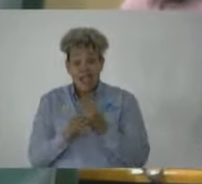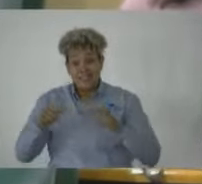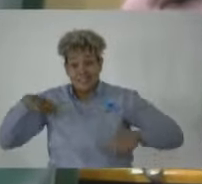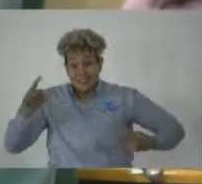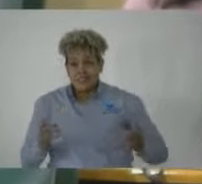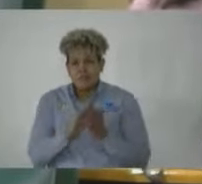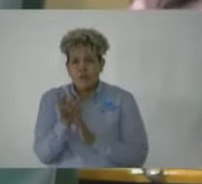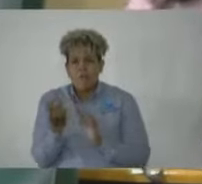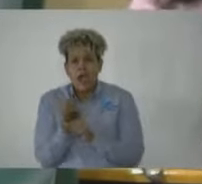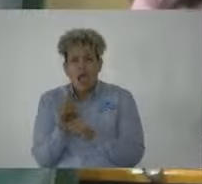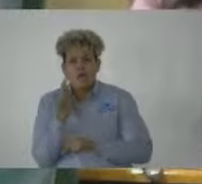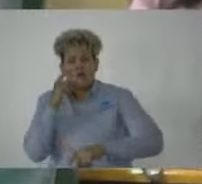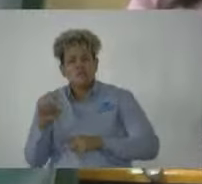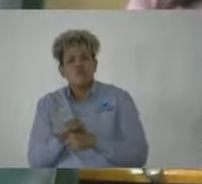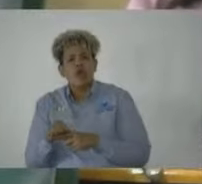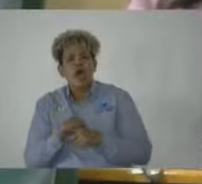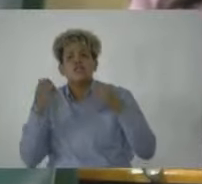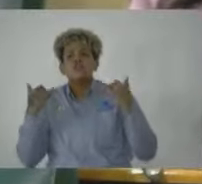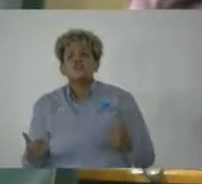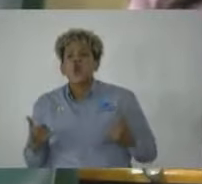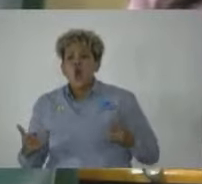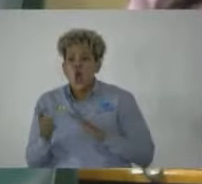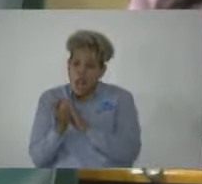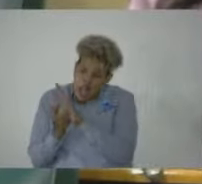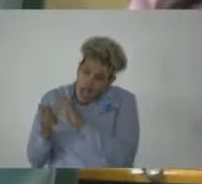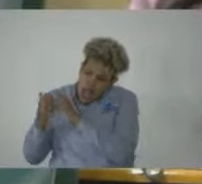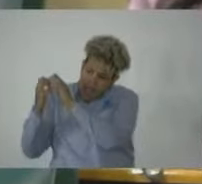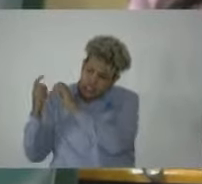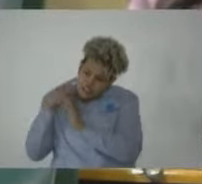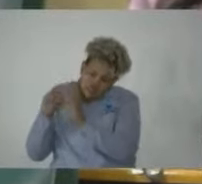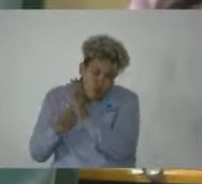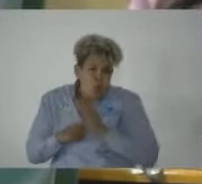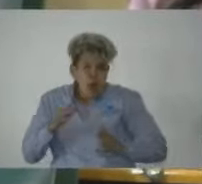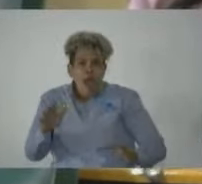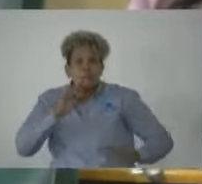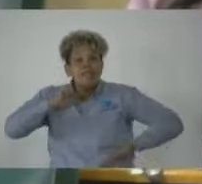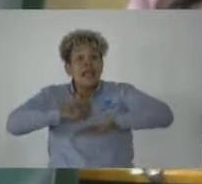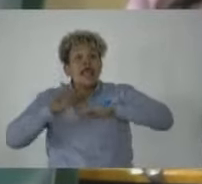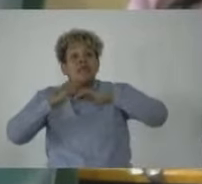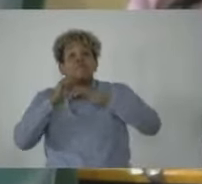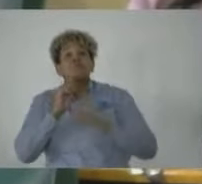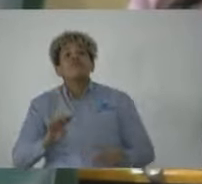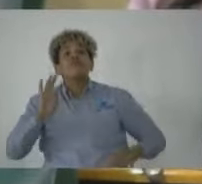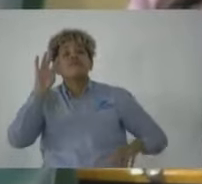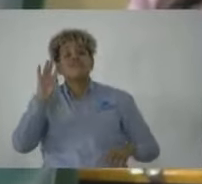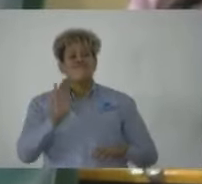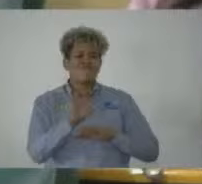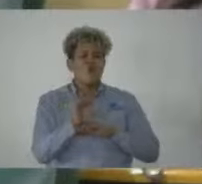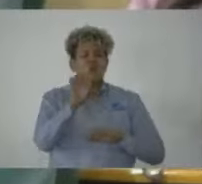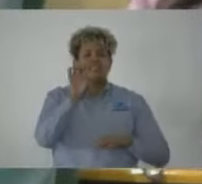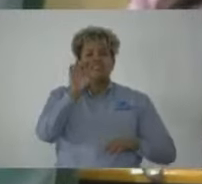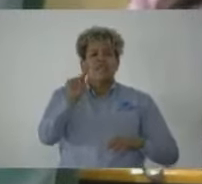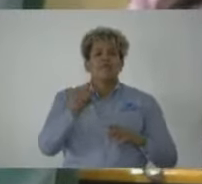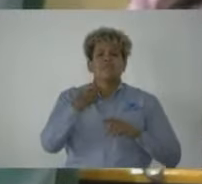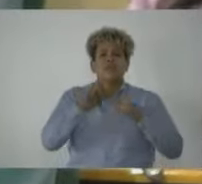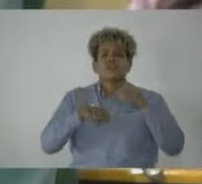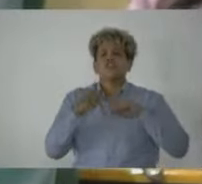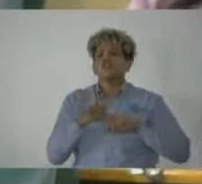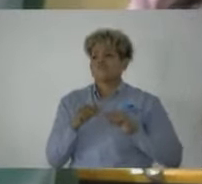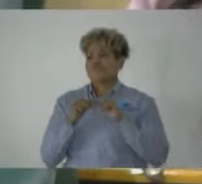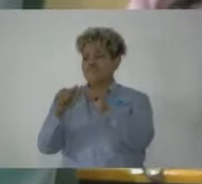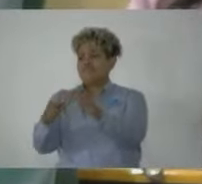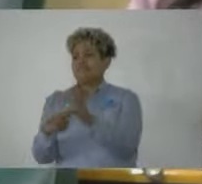become an annual practice and now a legislative requirement. They implemented the first debt exchange to address unsustainability of